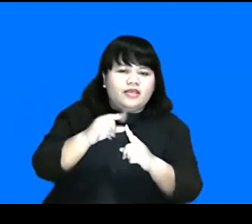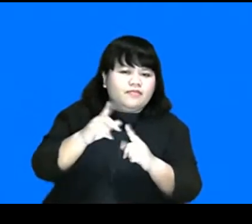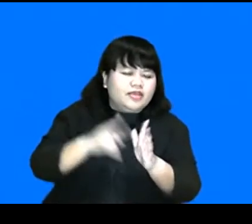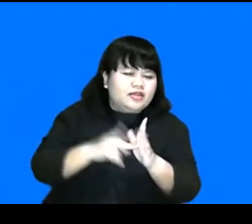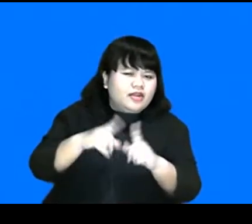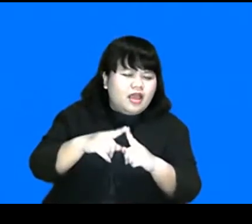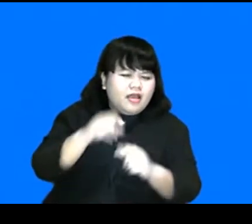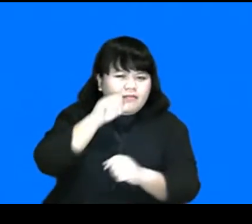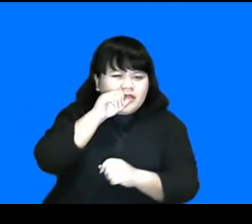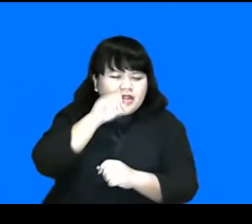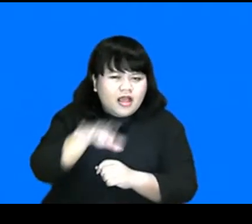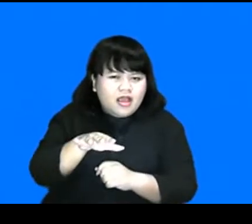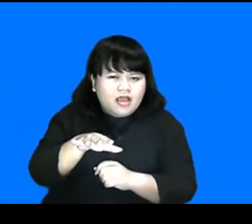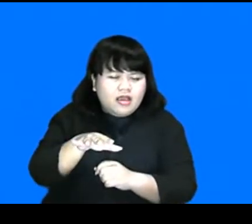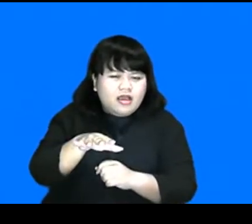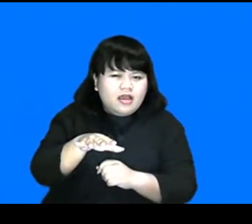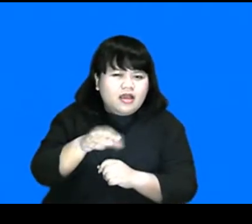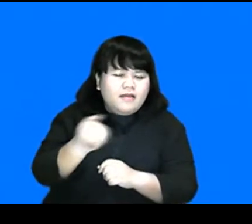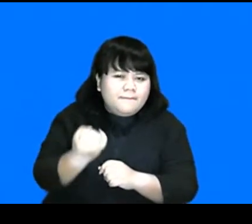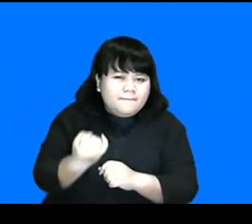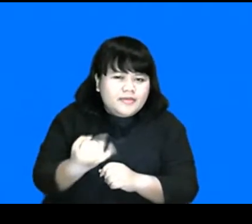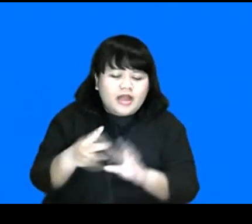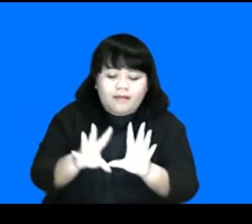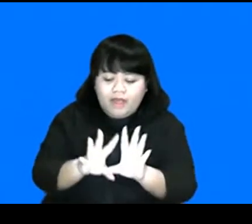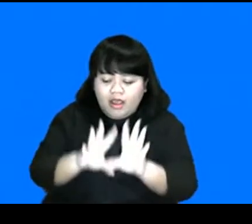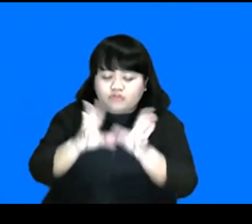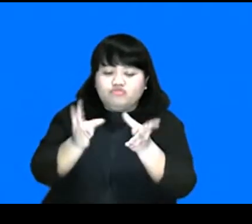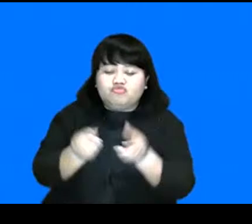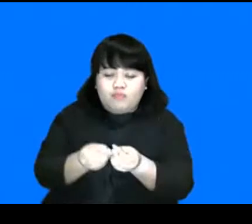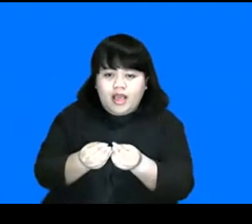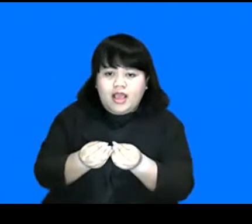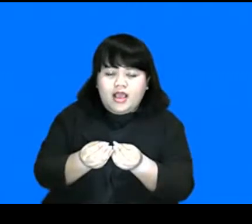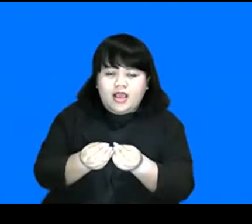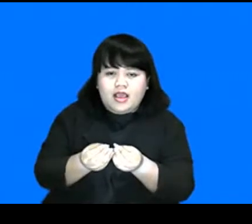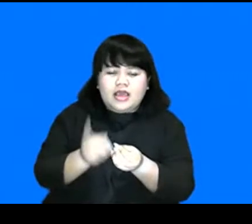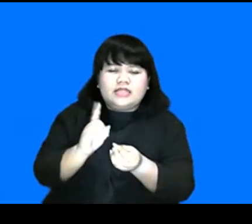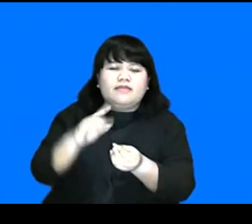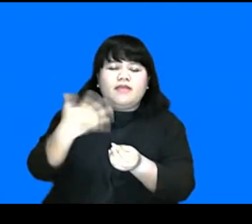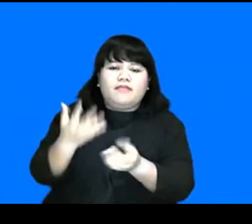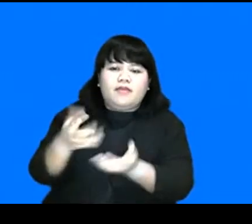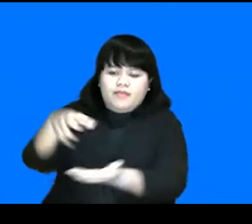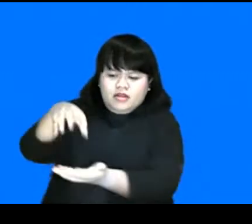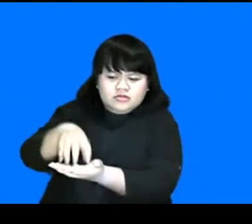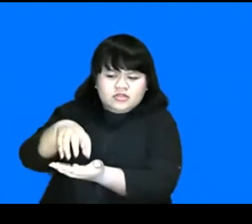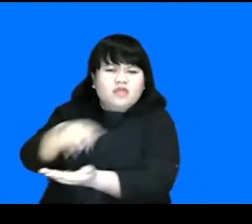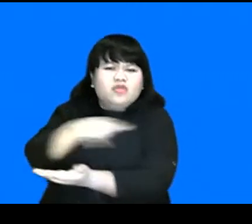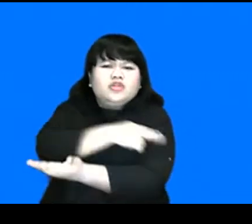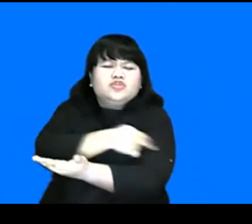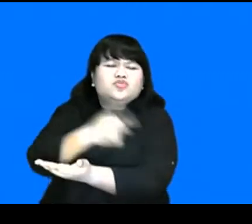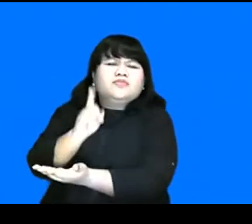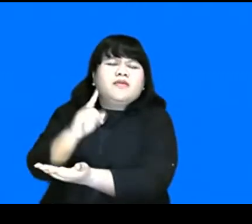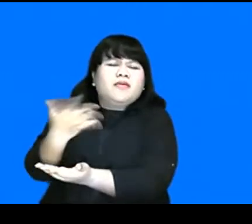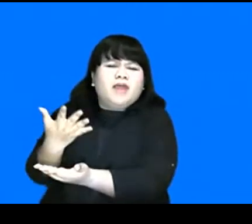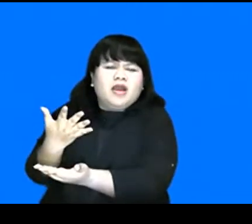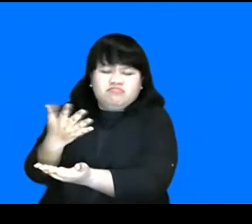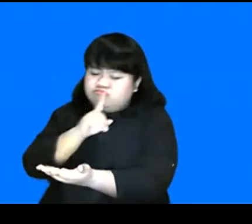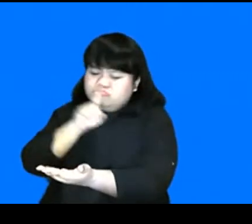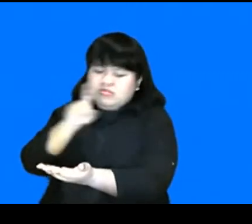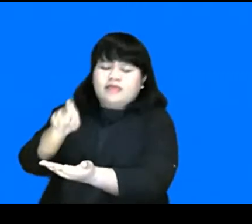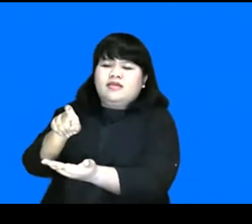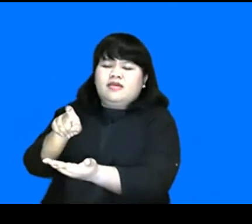money, but in this case, located in Switzerland. So that's an administrative issue. And take note, through the